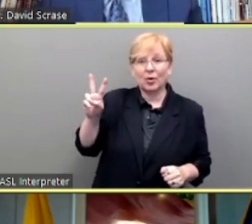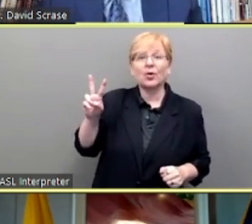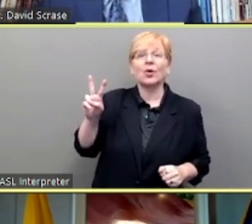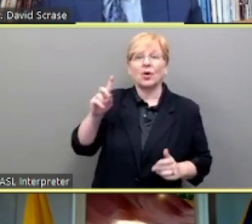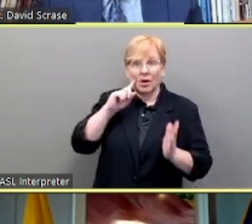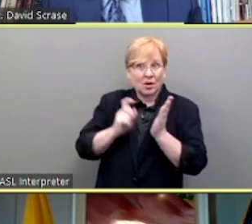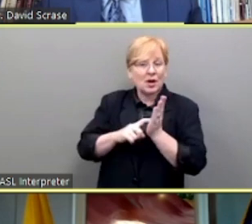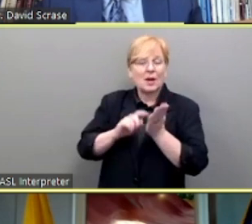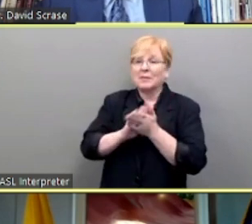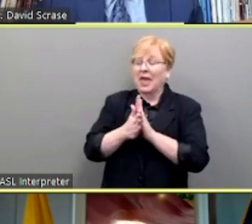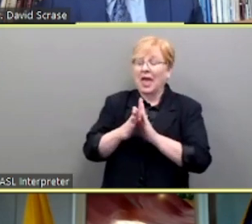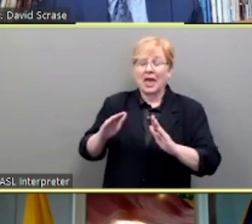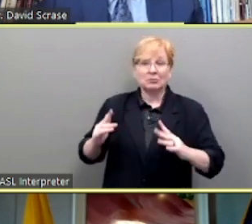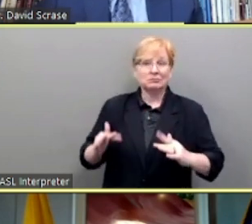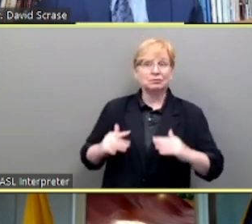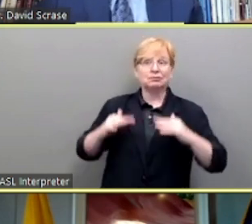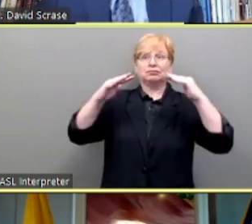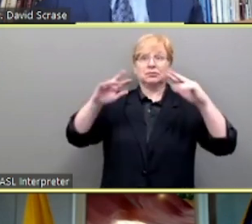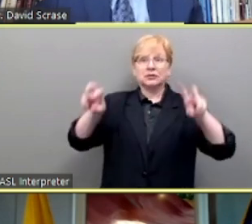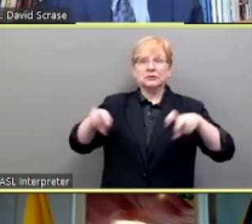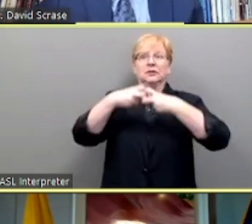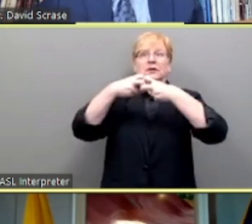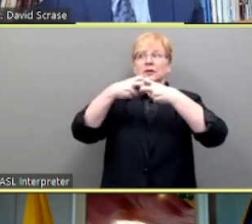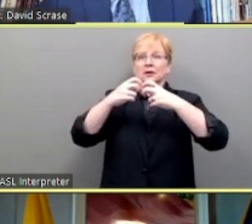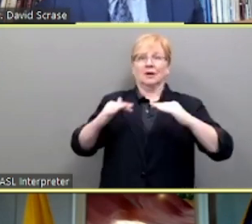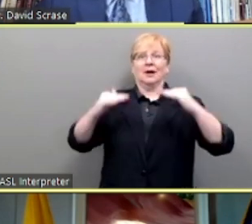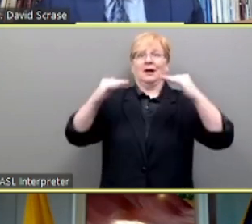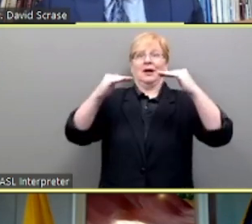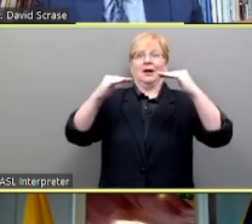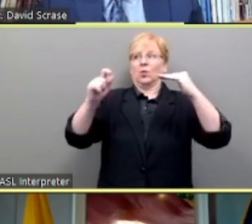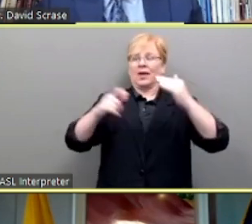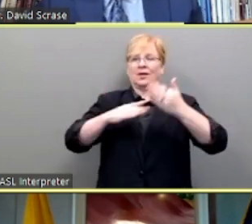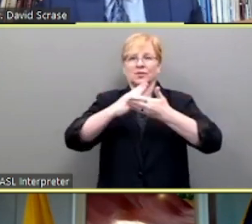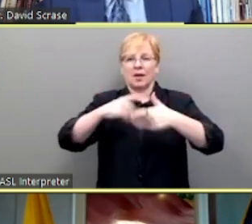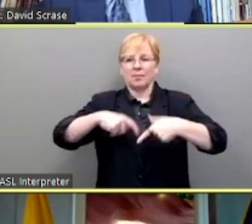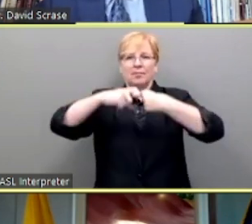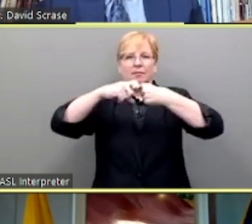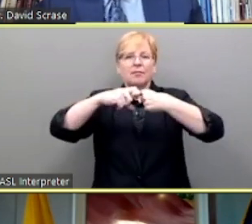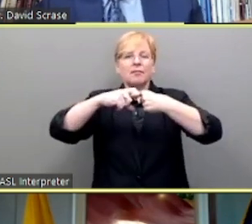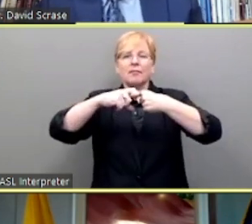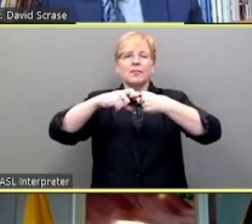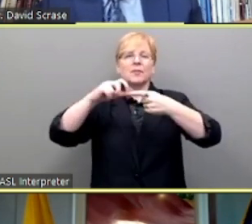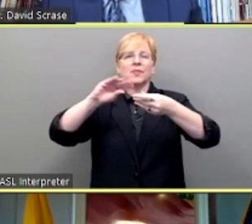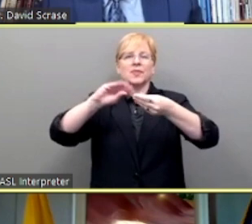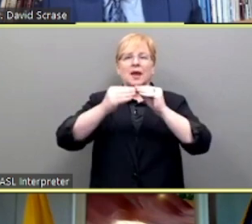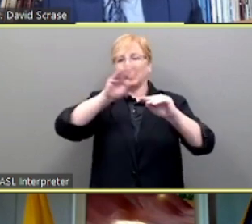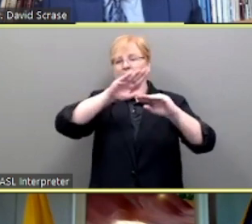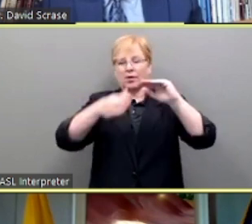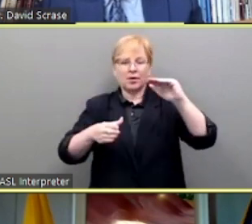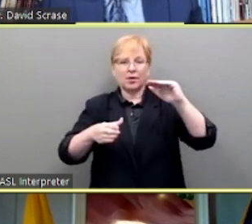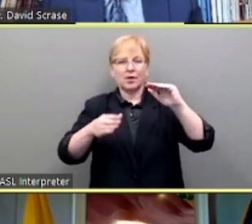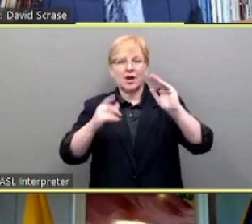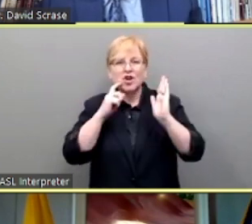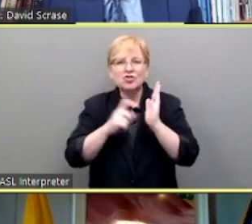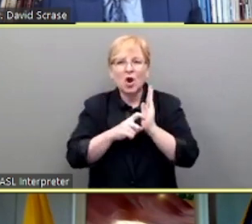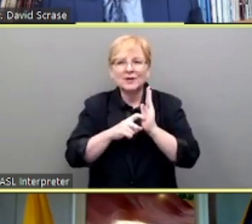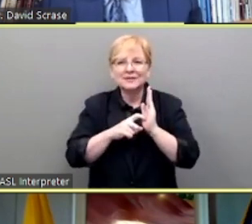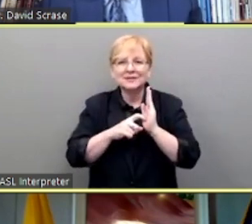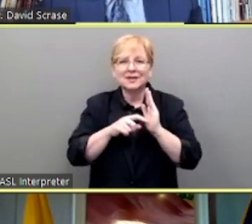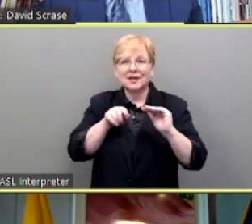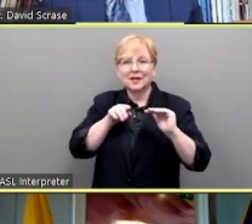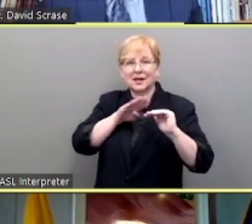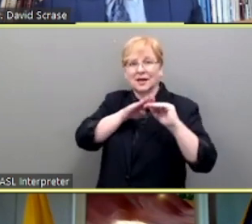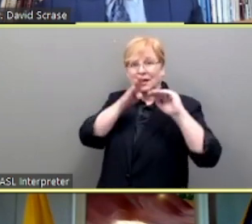standards, came down. We stopped measuring it because case counts came down. But you can see the slope there that we are headed